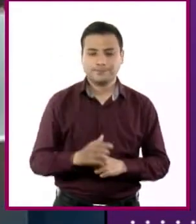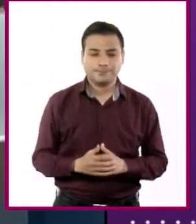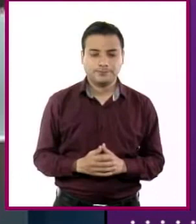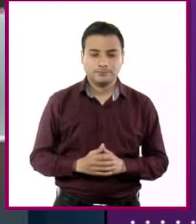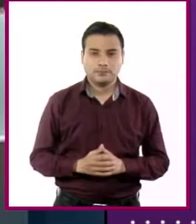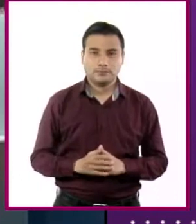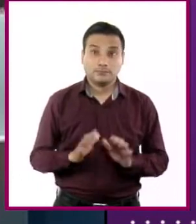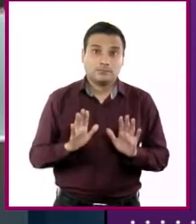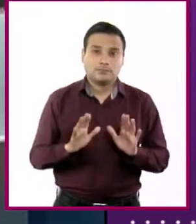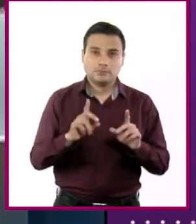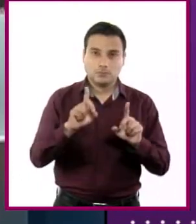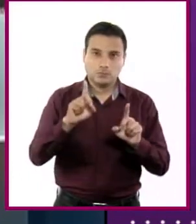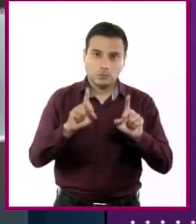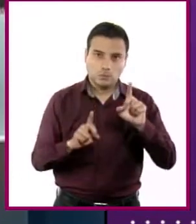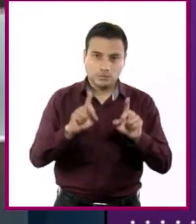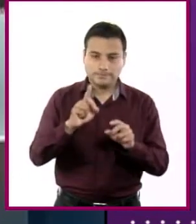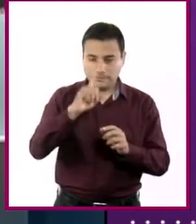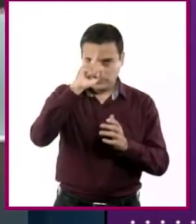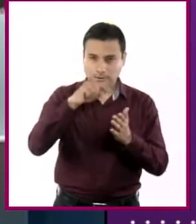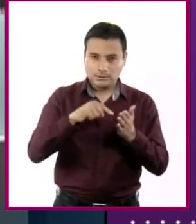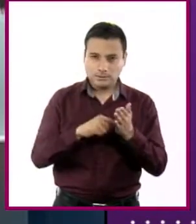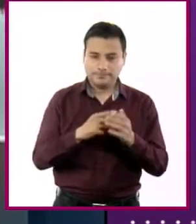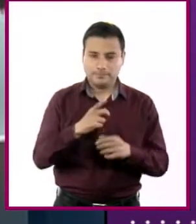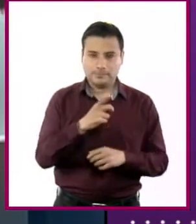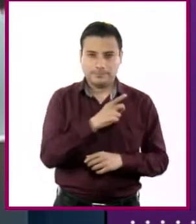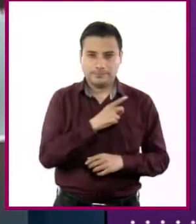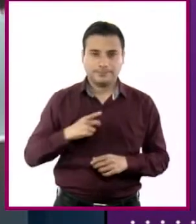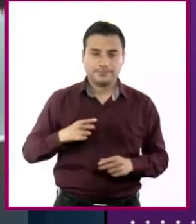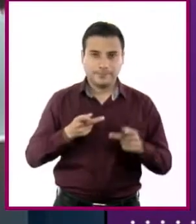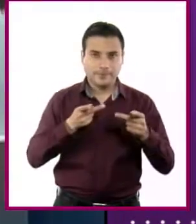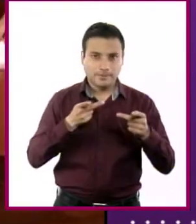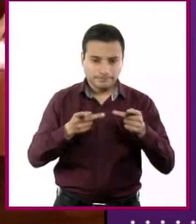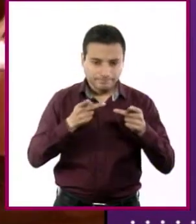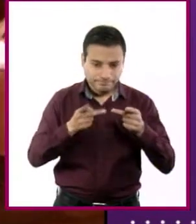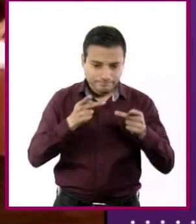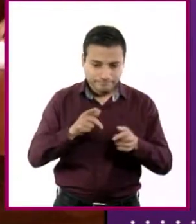I'm not sure yet. I have to keep training.